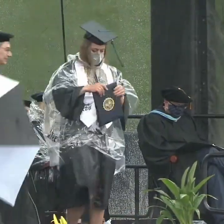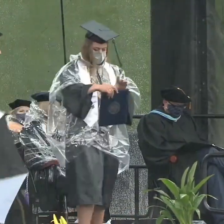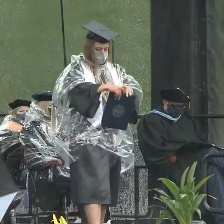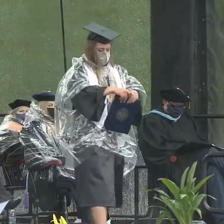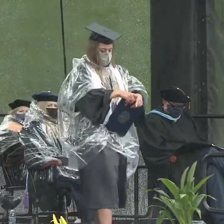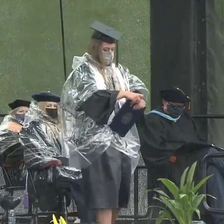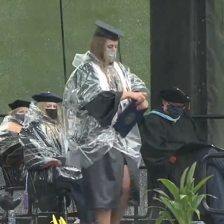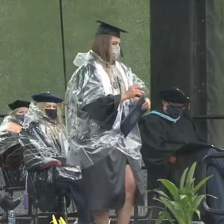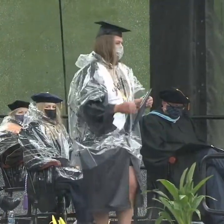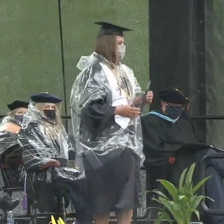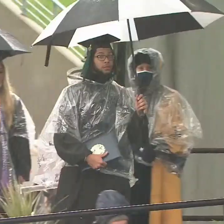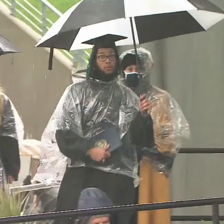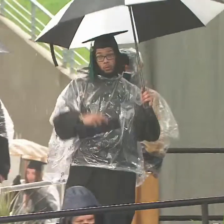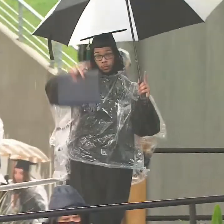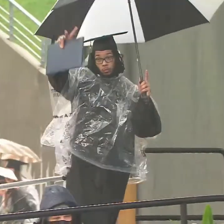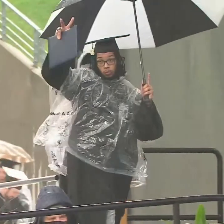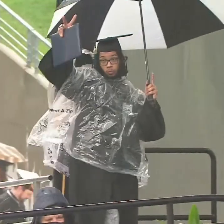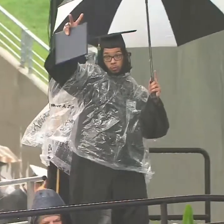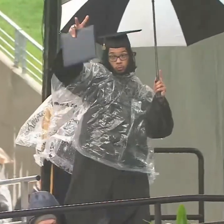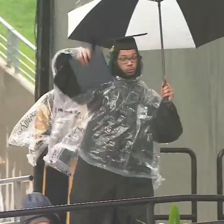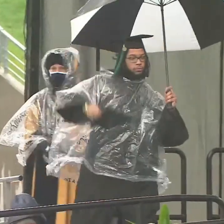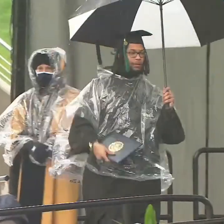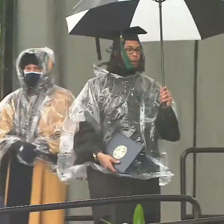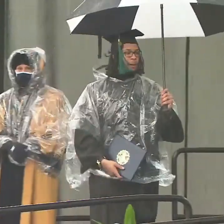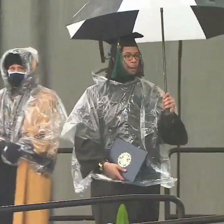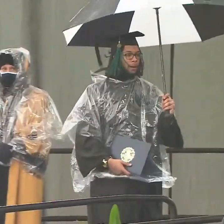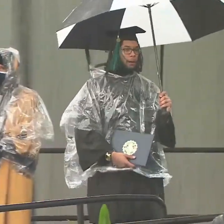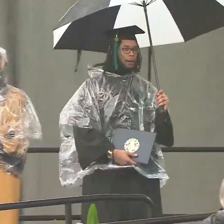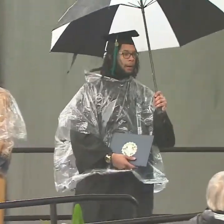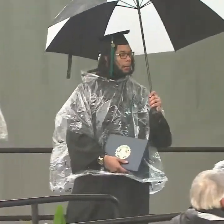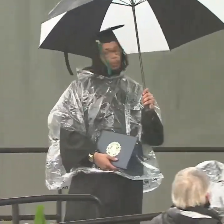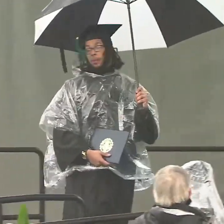Nathan A. Smith.